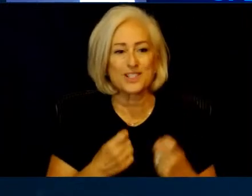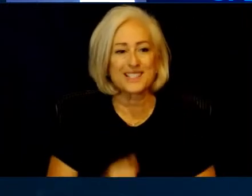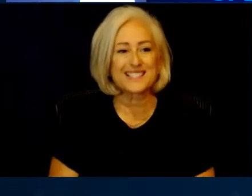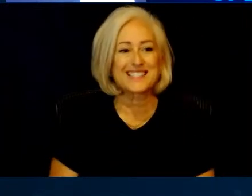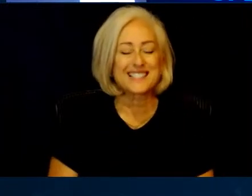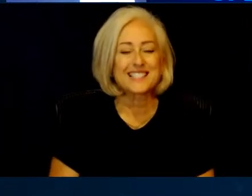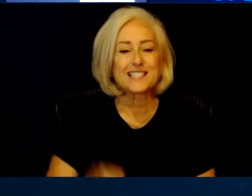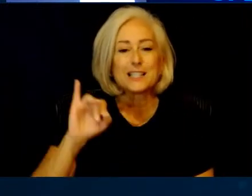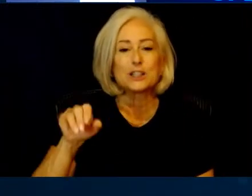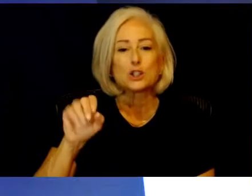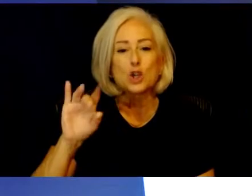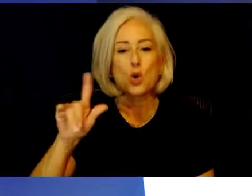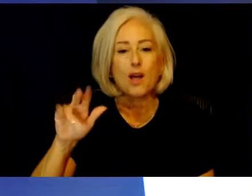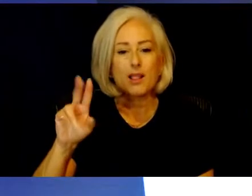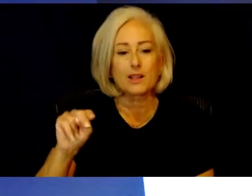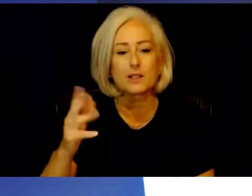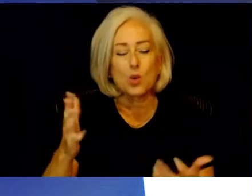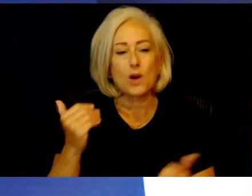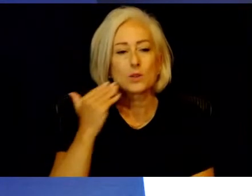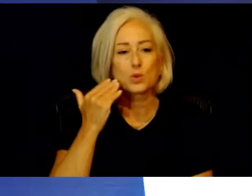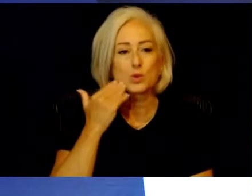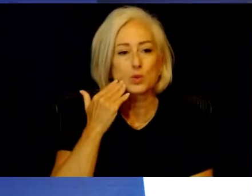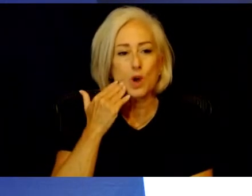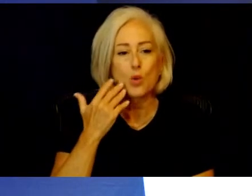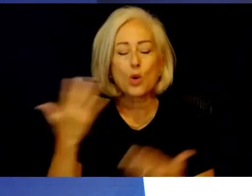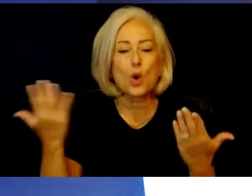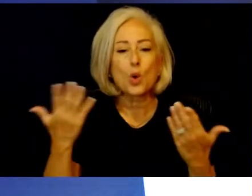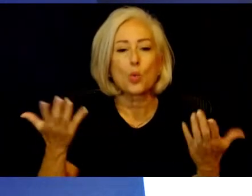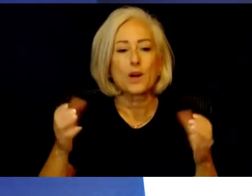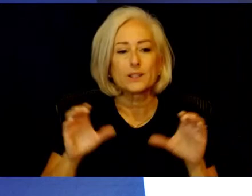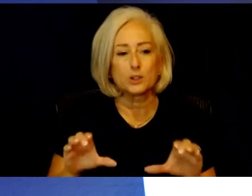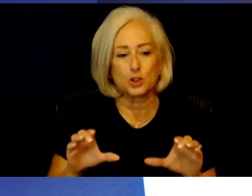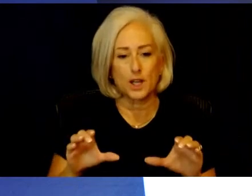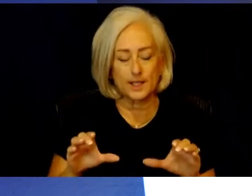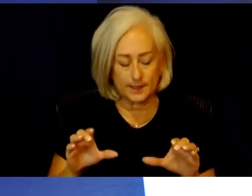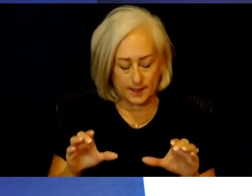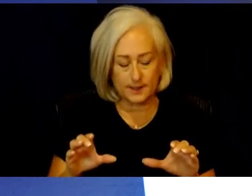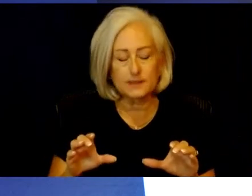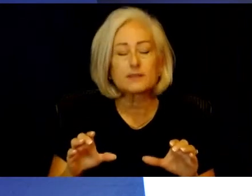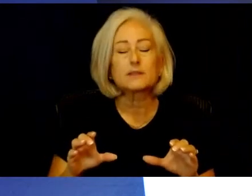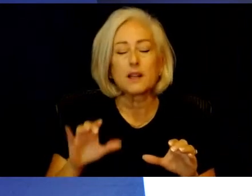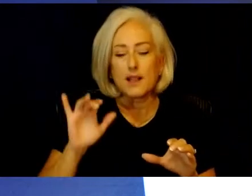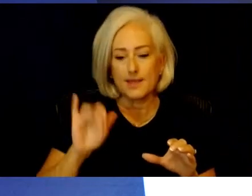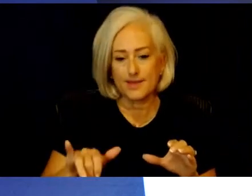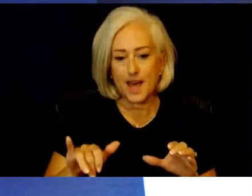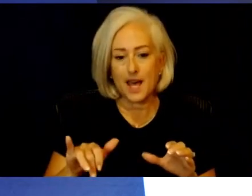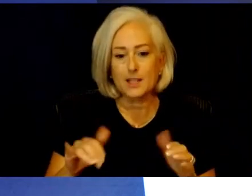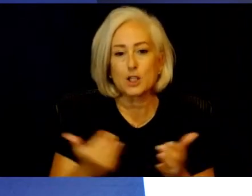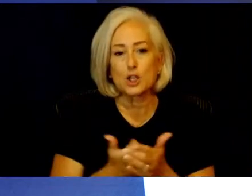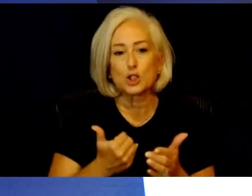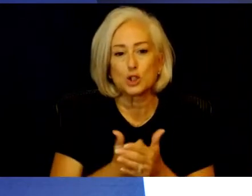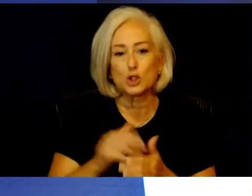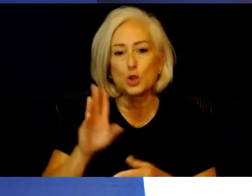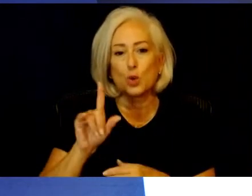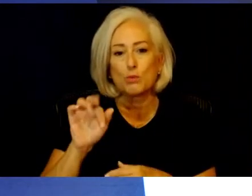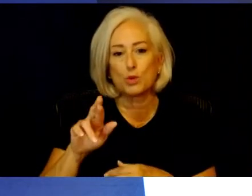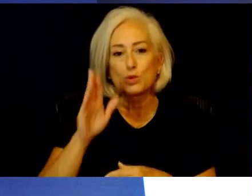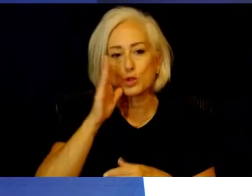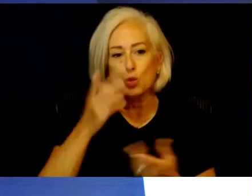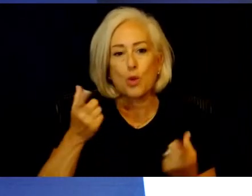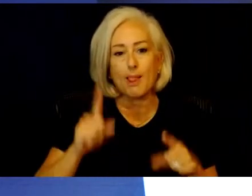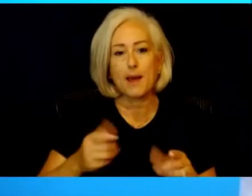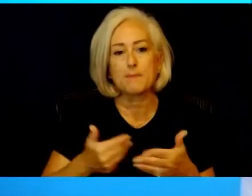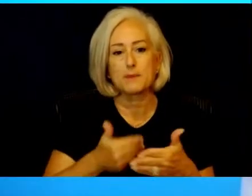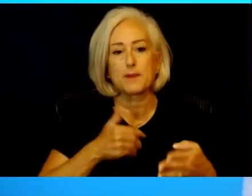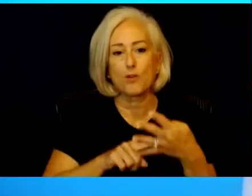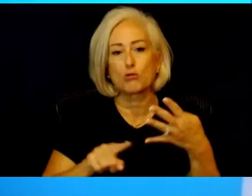Joellen wants to know, what are the chances, this is for Dr. Hawkinson, there will be an updated booster by the end of October? Yeah,